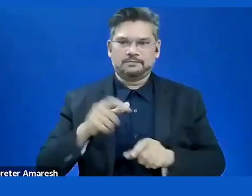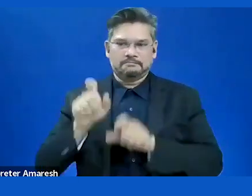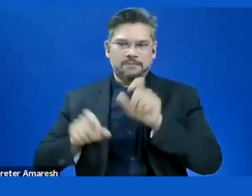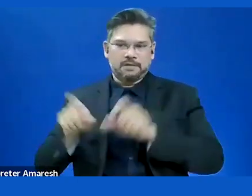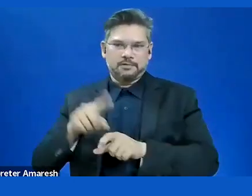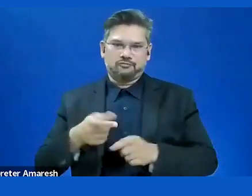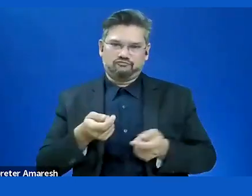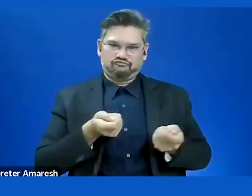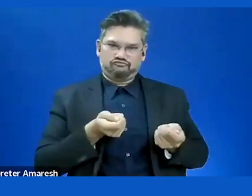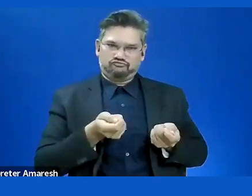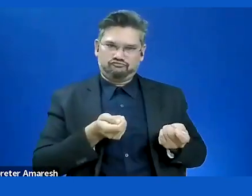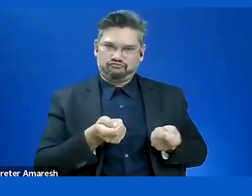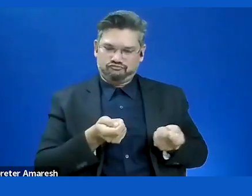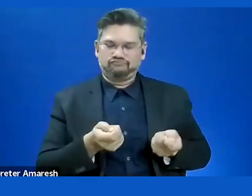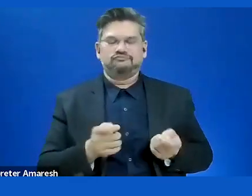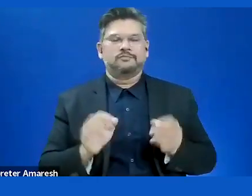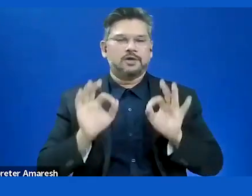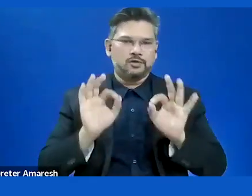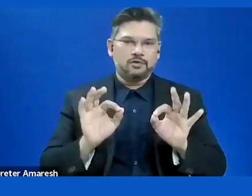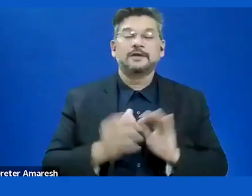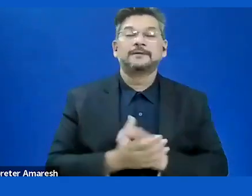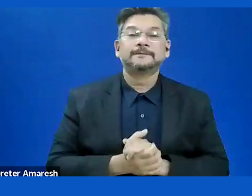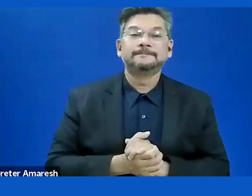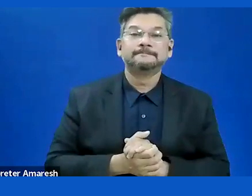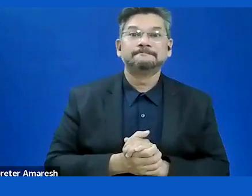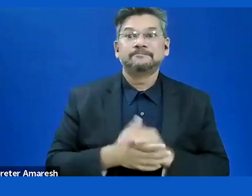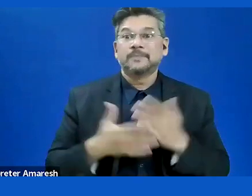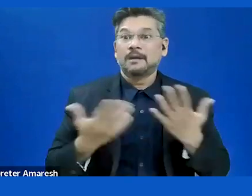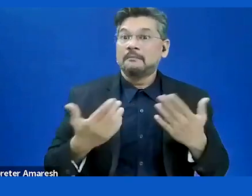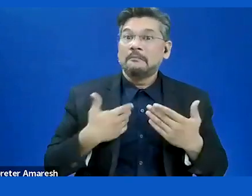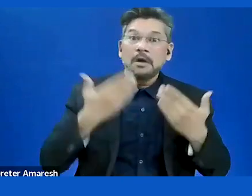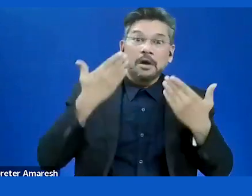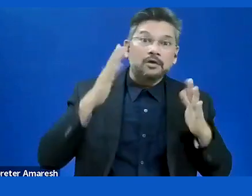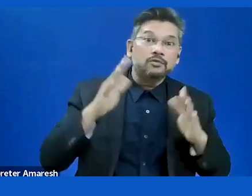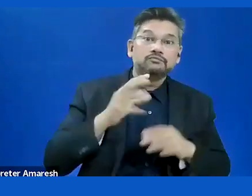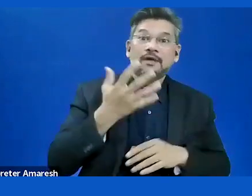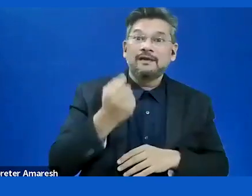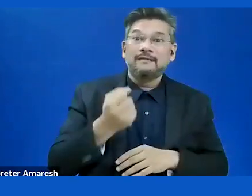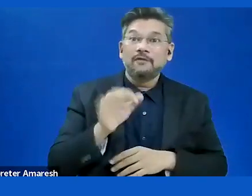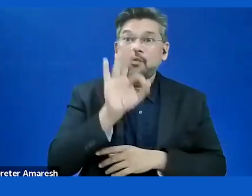can. So I don't know if we have any questions from the audience here in